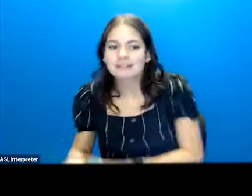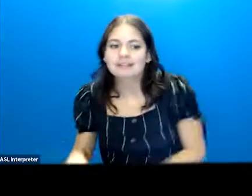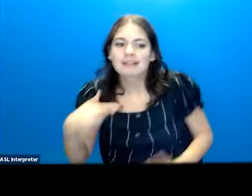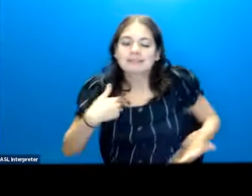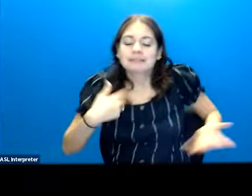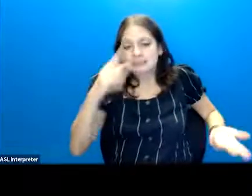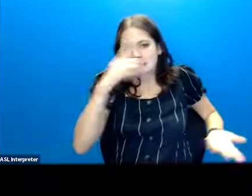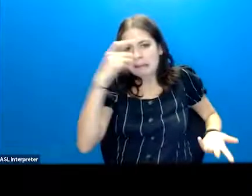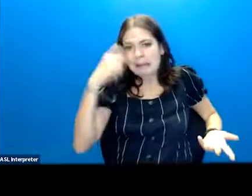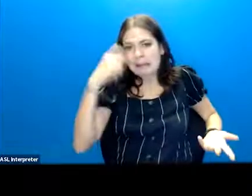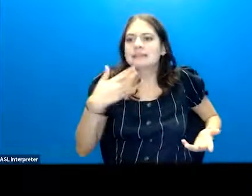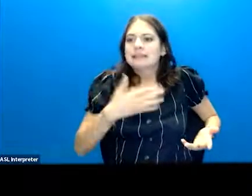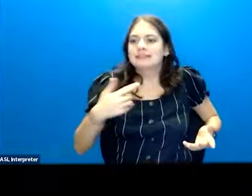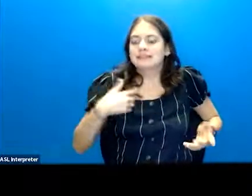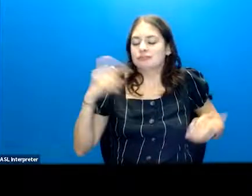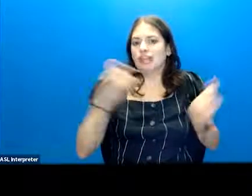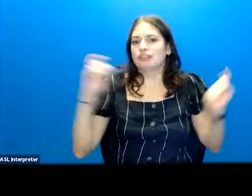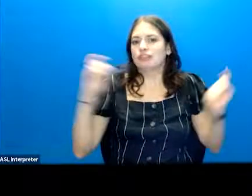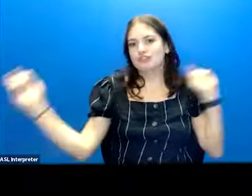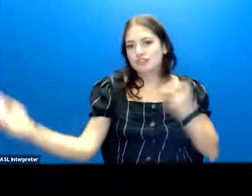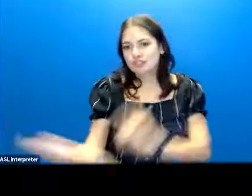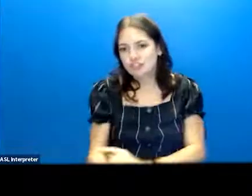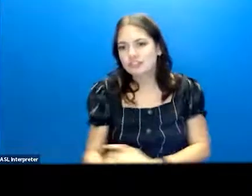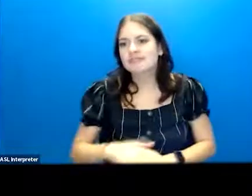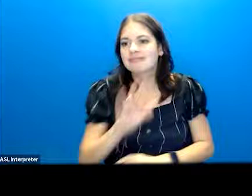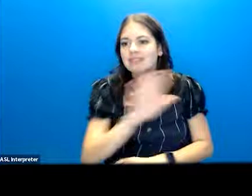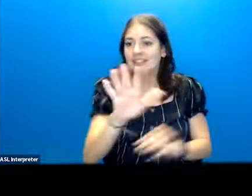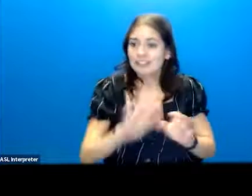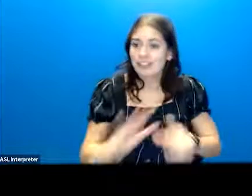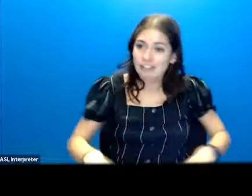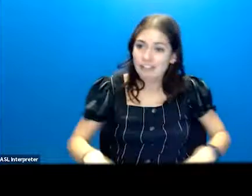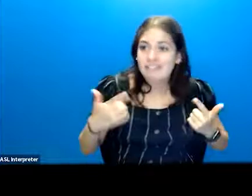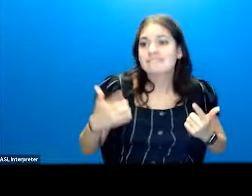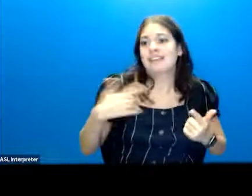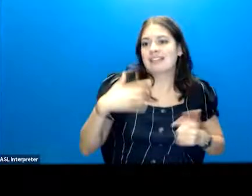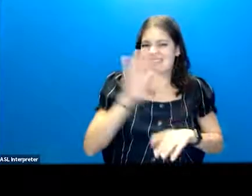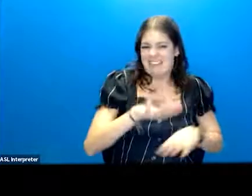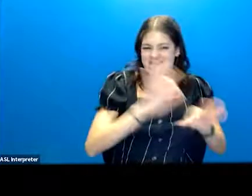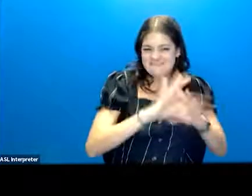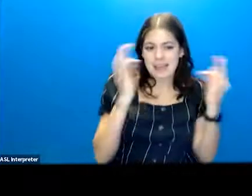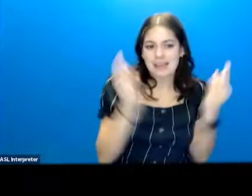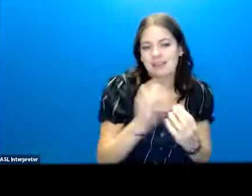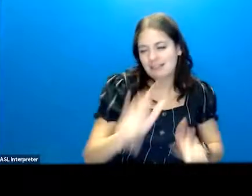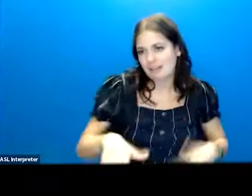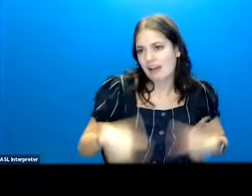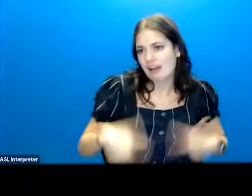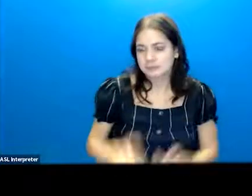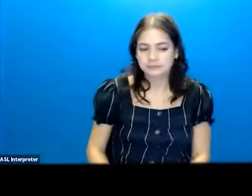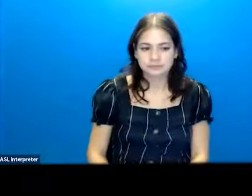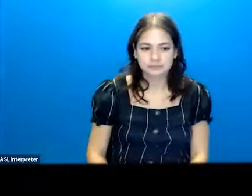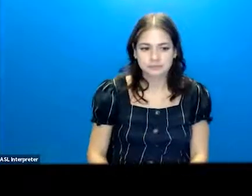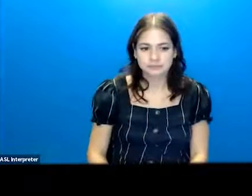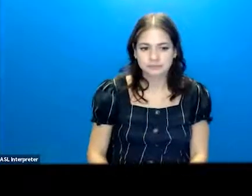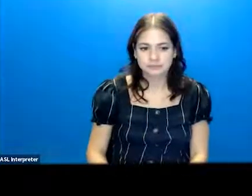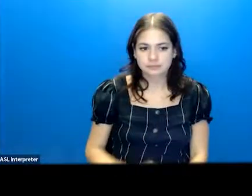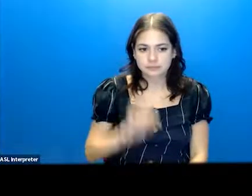simply because things are forever changing within their loved one's life and within that family unit.